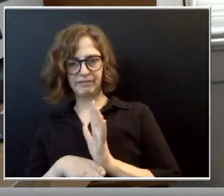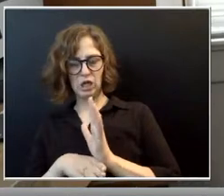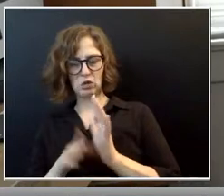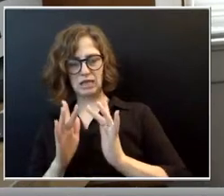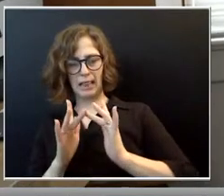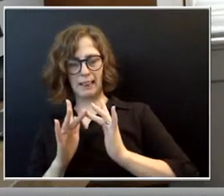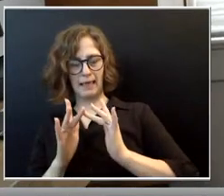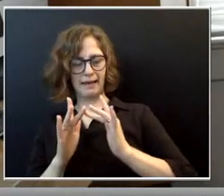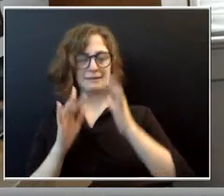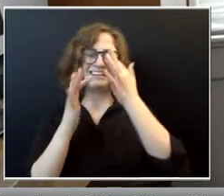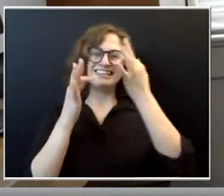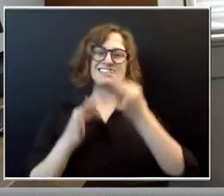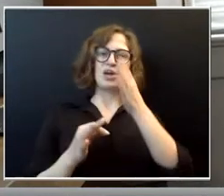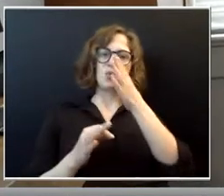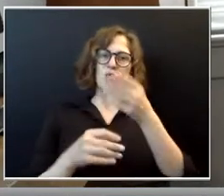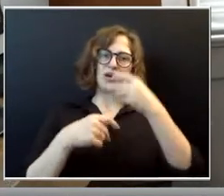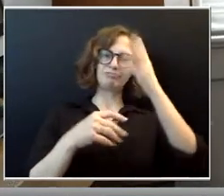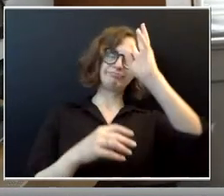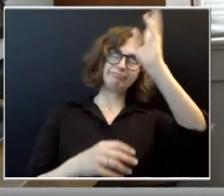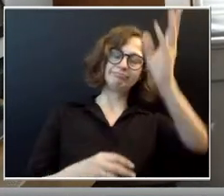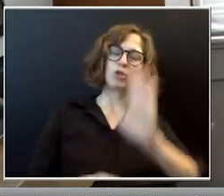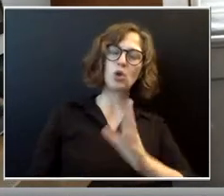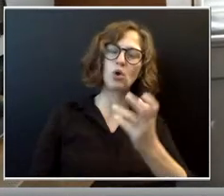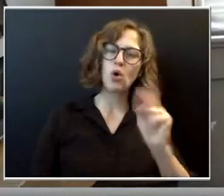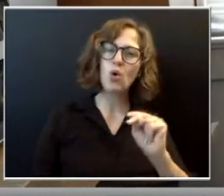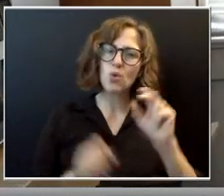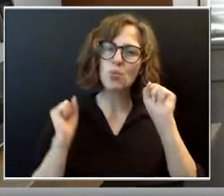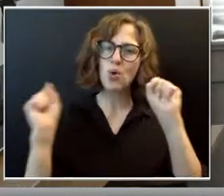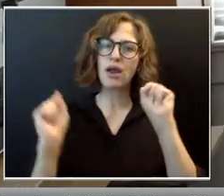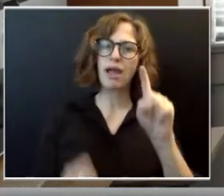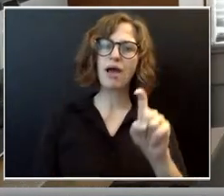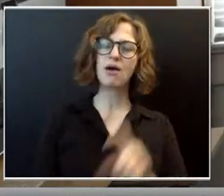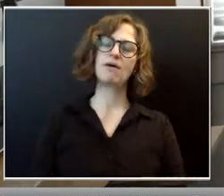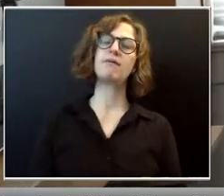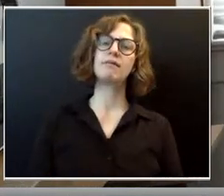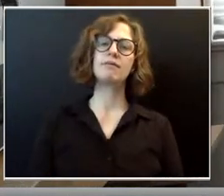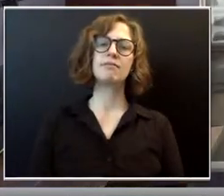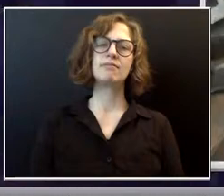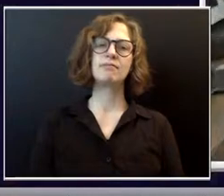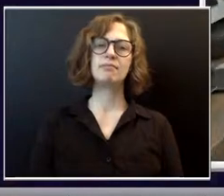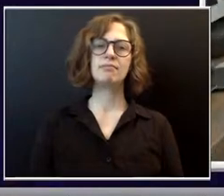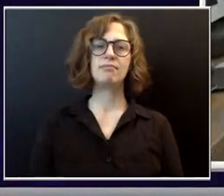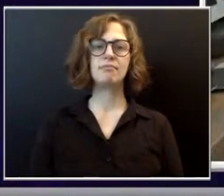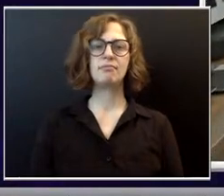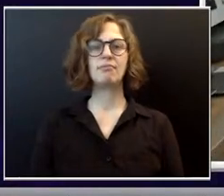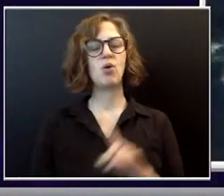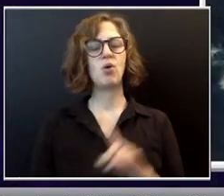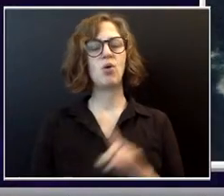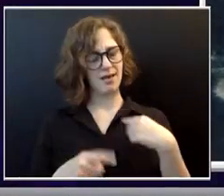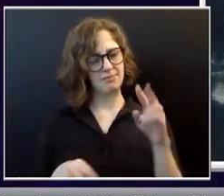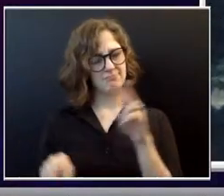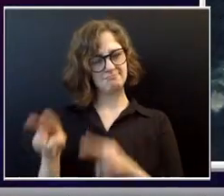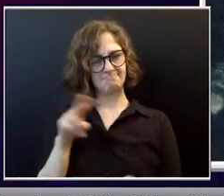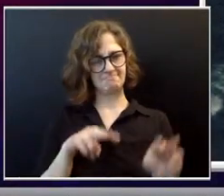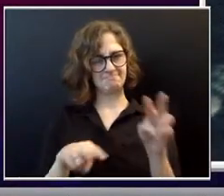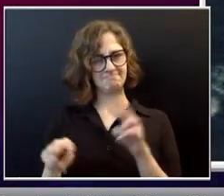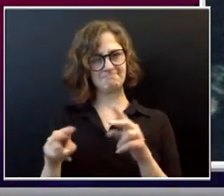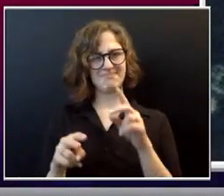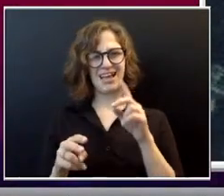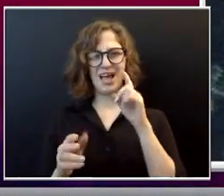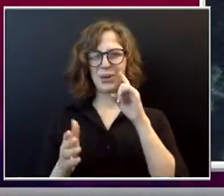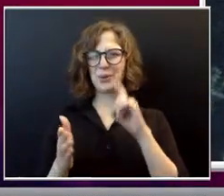create my own workout plan? Well, when I was looking at them, I noticed that a lot of them